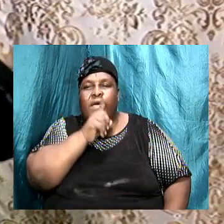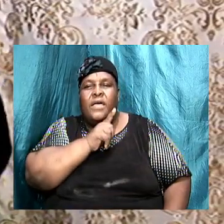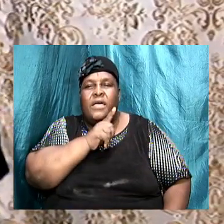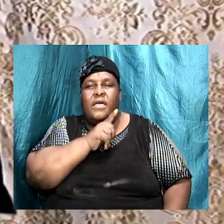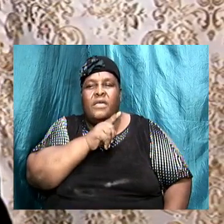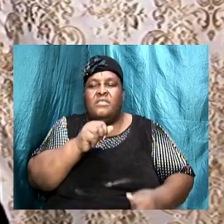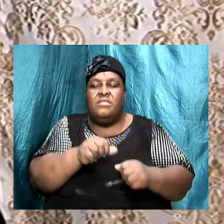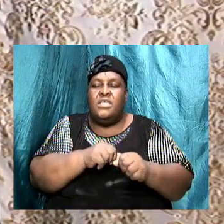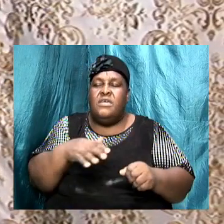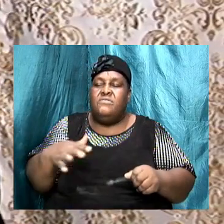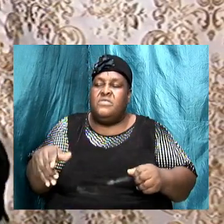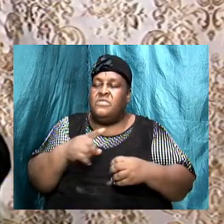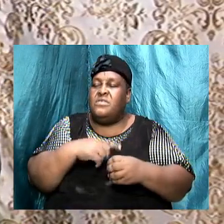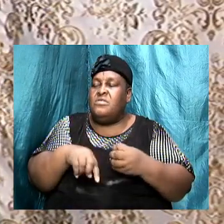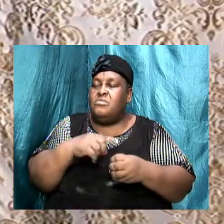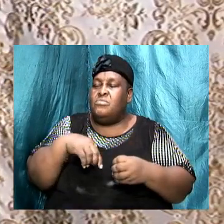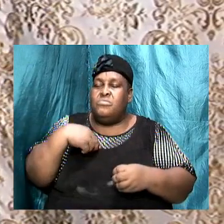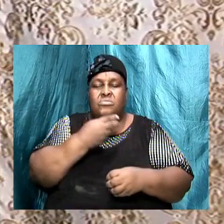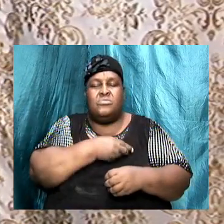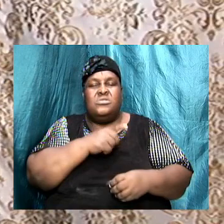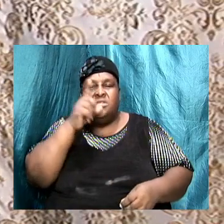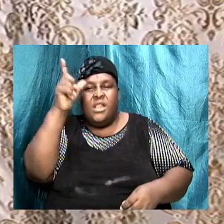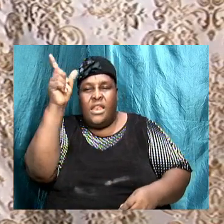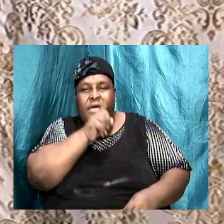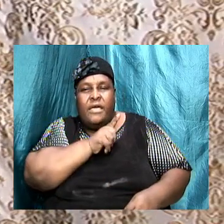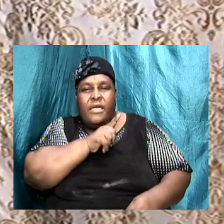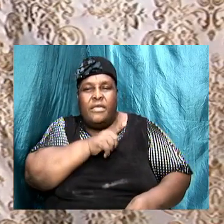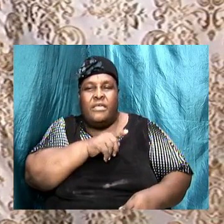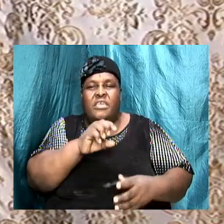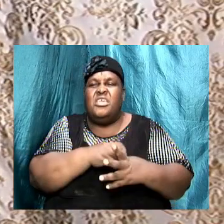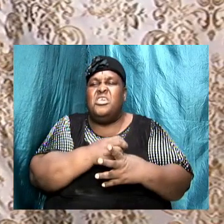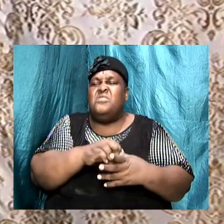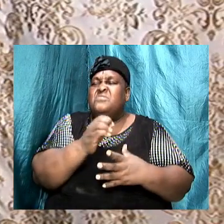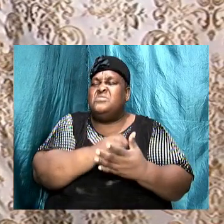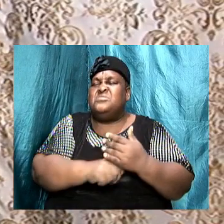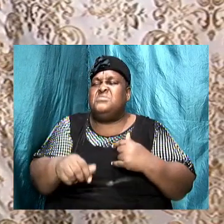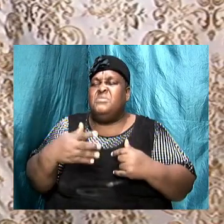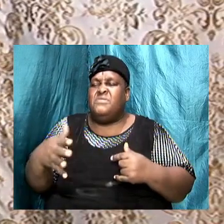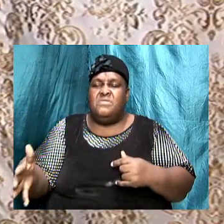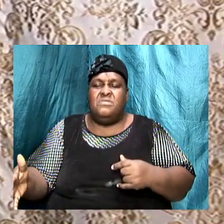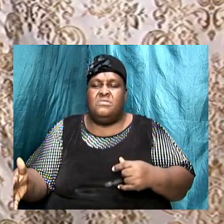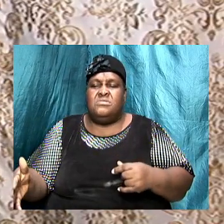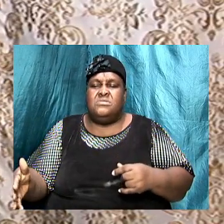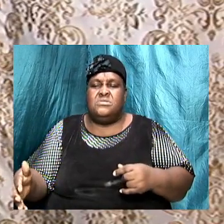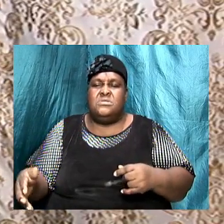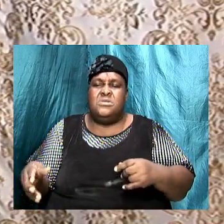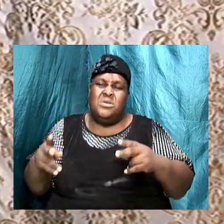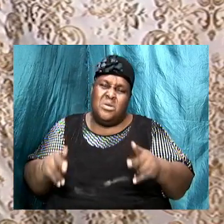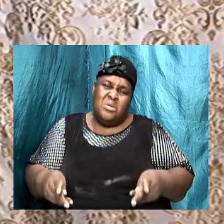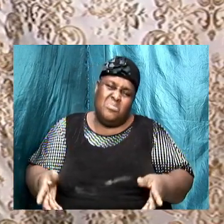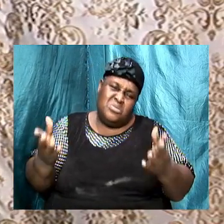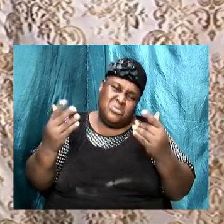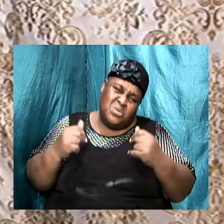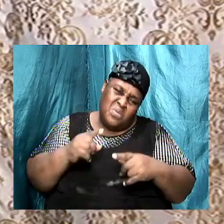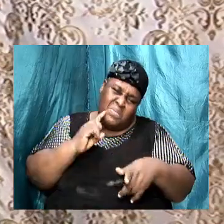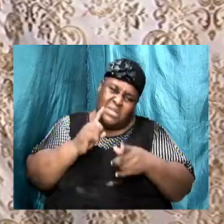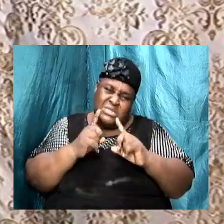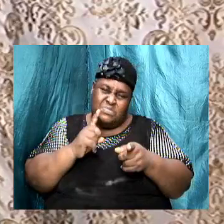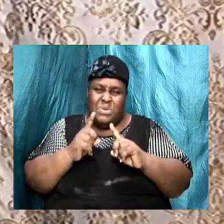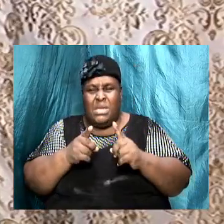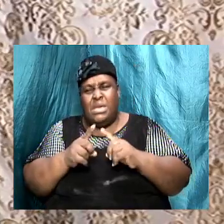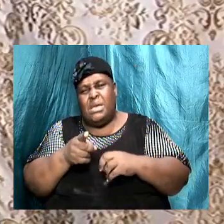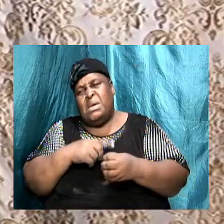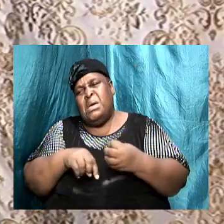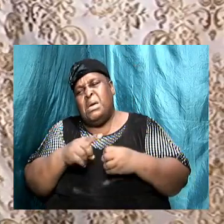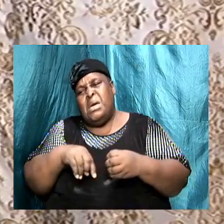is false. I mean, even some of the things that persons come and they talk about COVID, and we